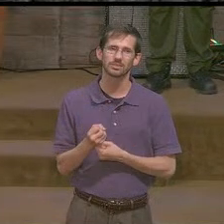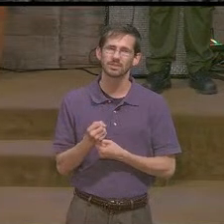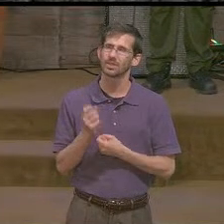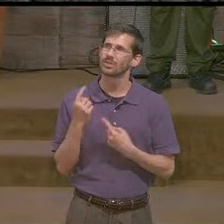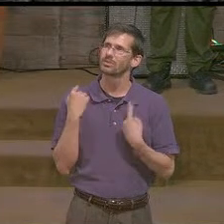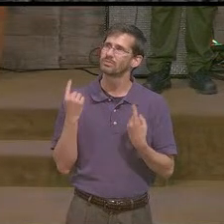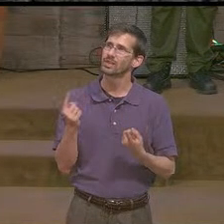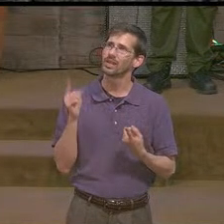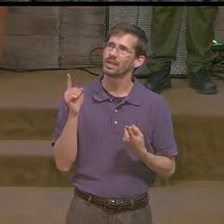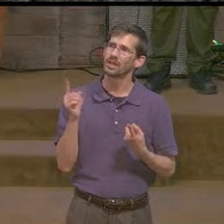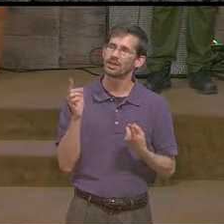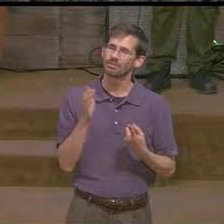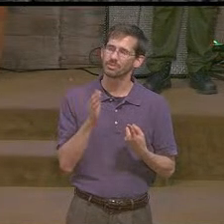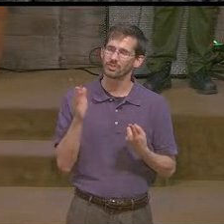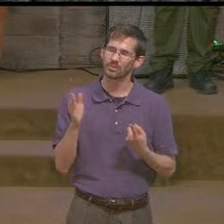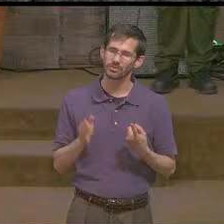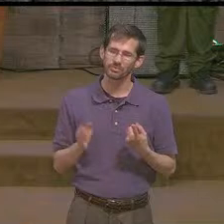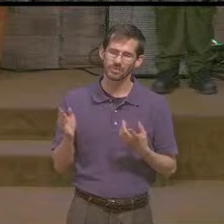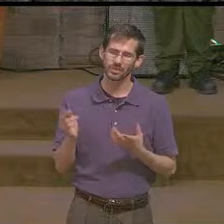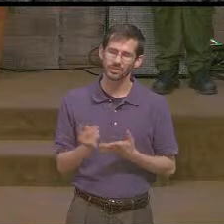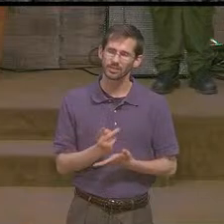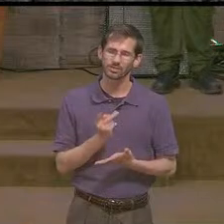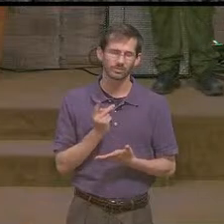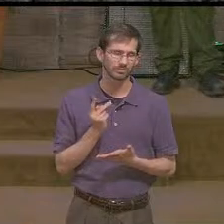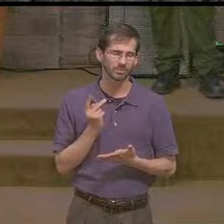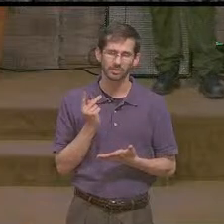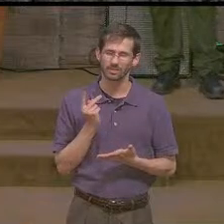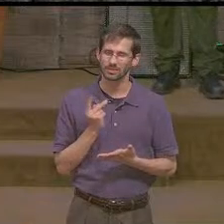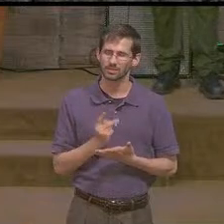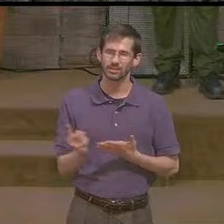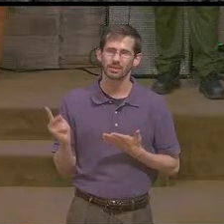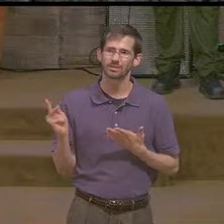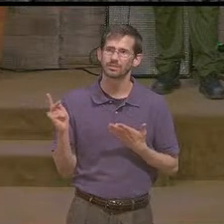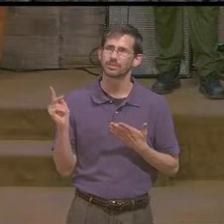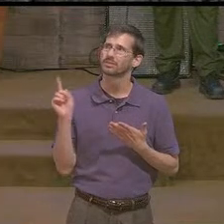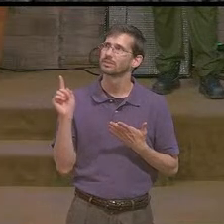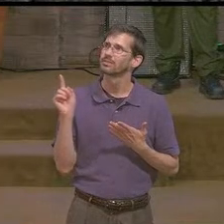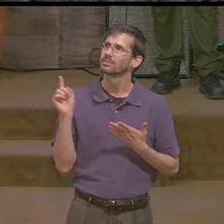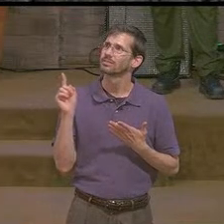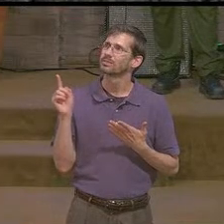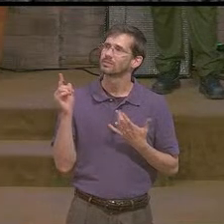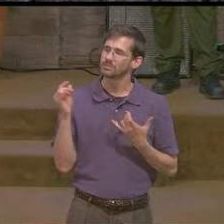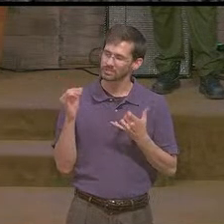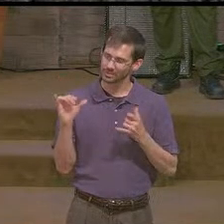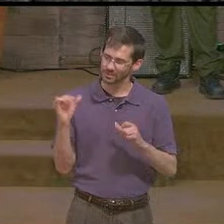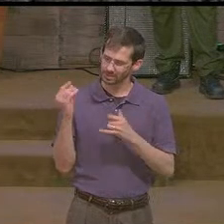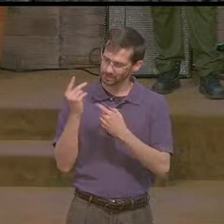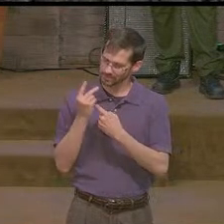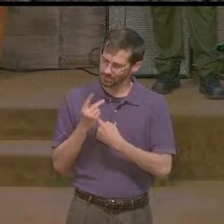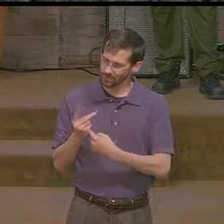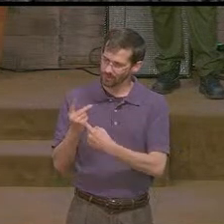confidence. You never fail me. I'm still in your hands. Come on.